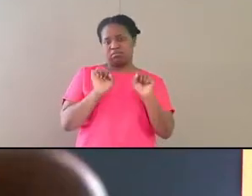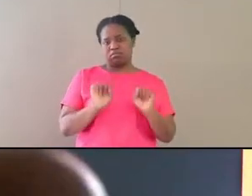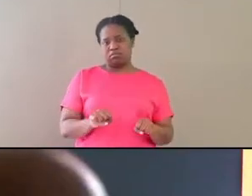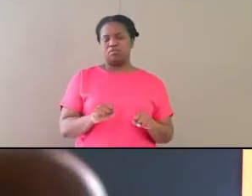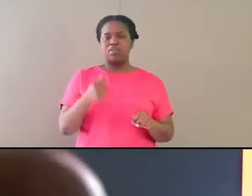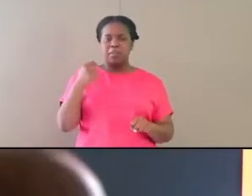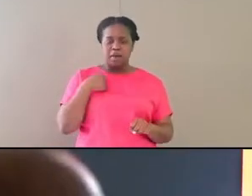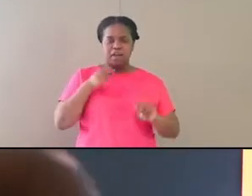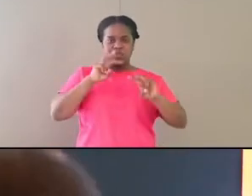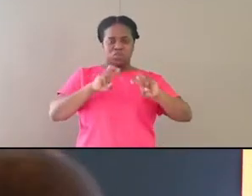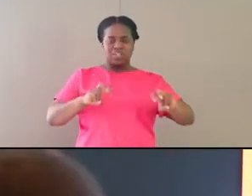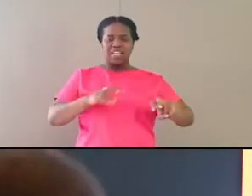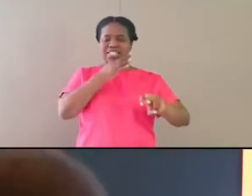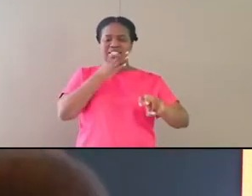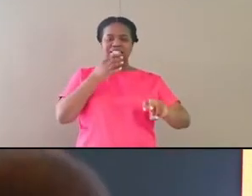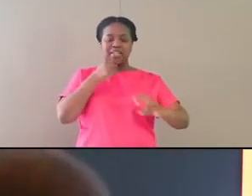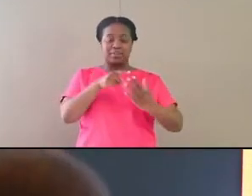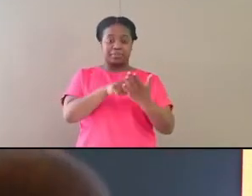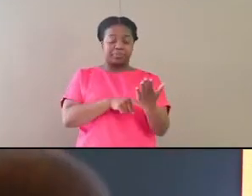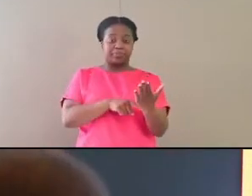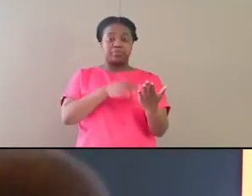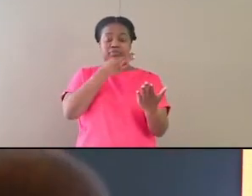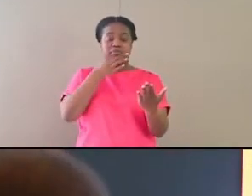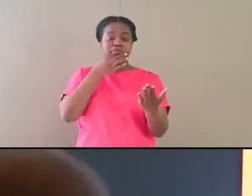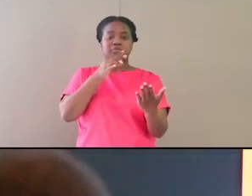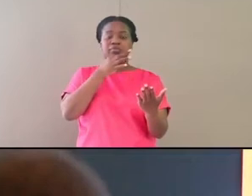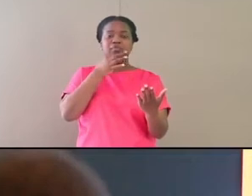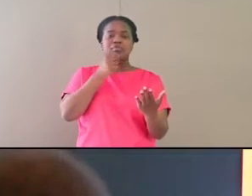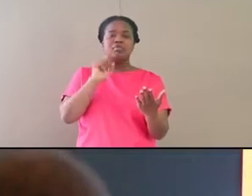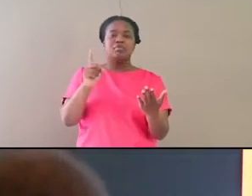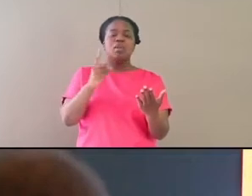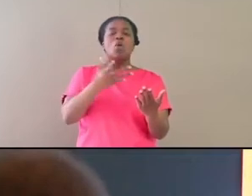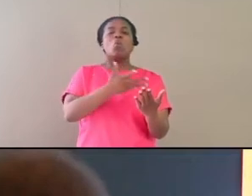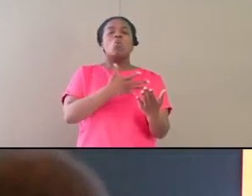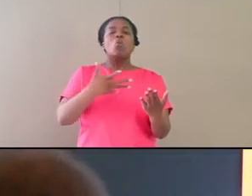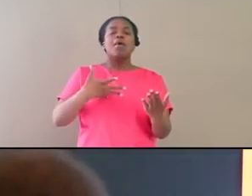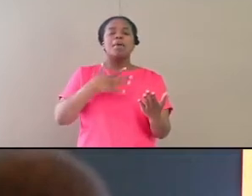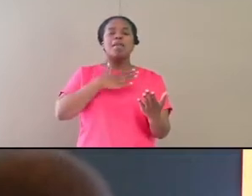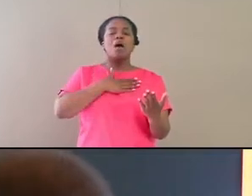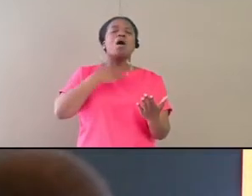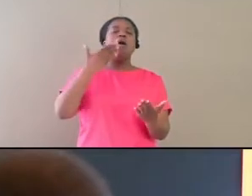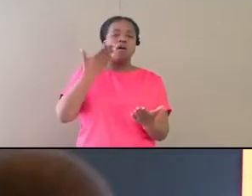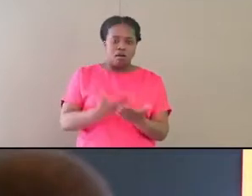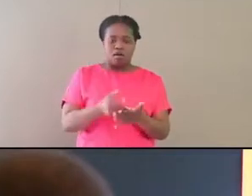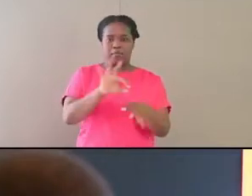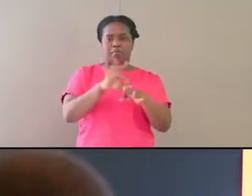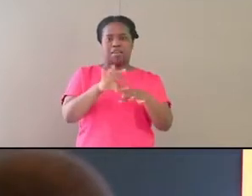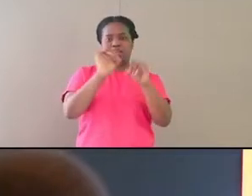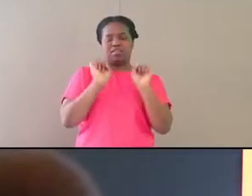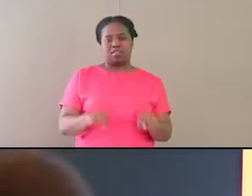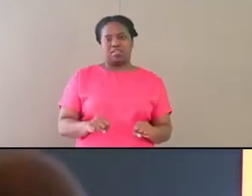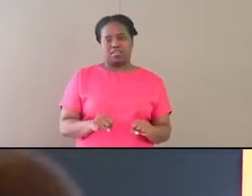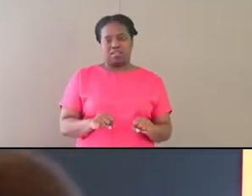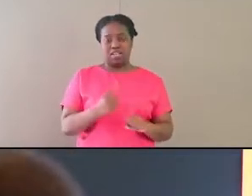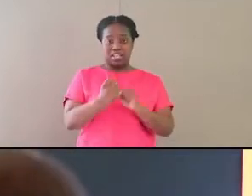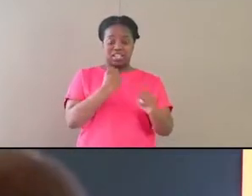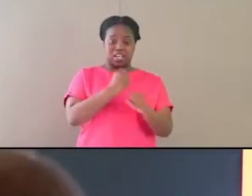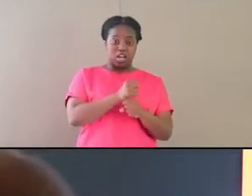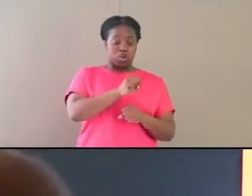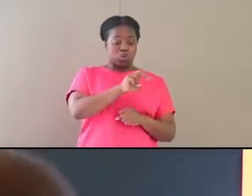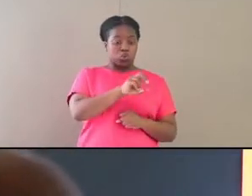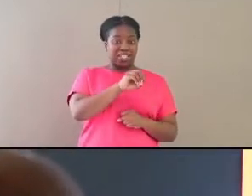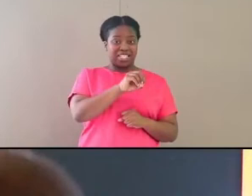papers states, the title of it which is a direct code from my mother, women felt able to make a plan. And from 2013 to